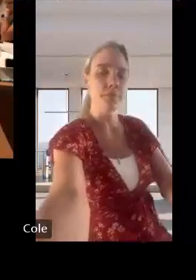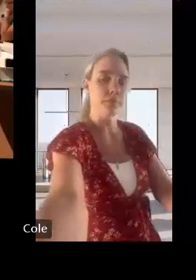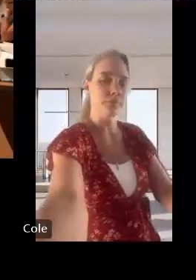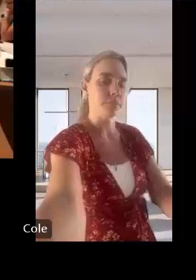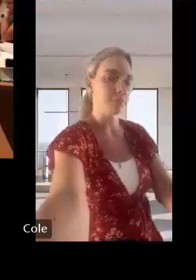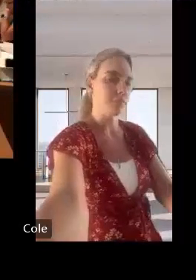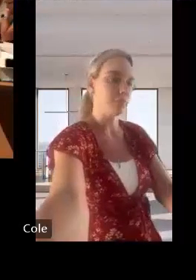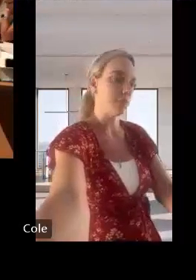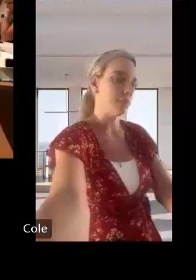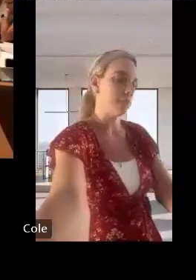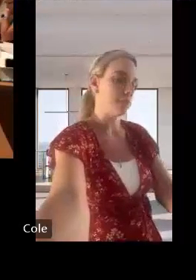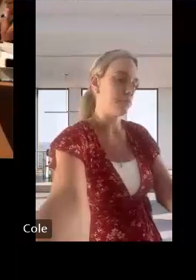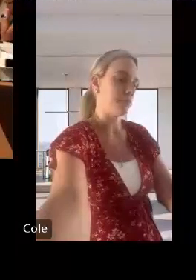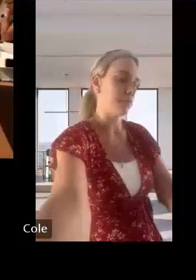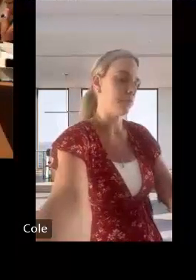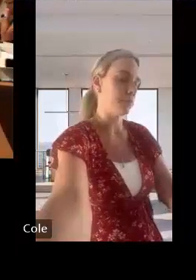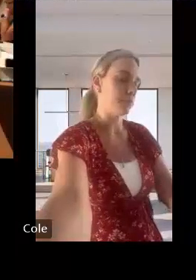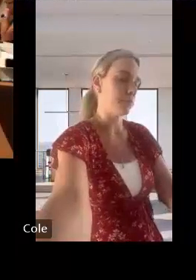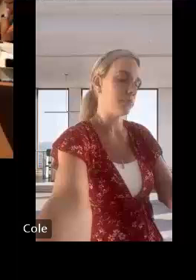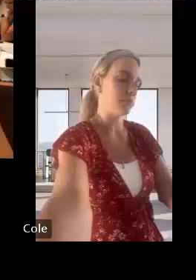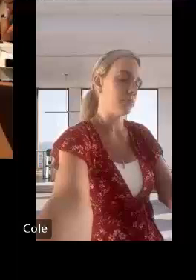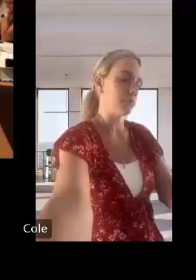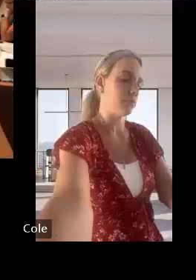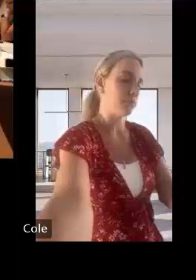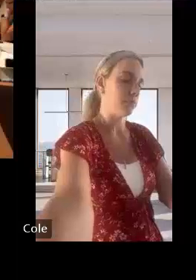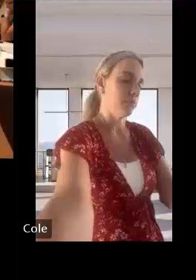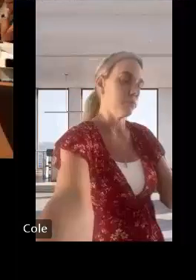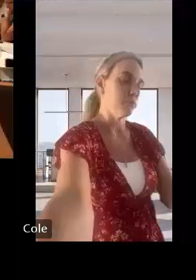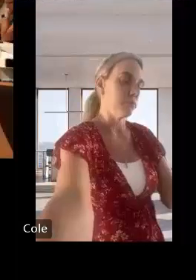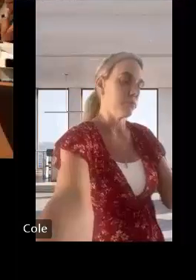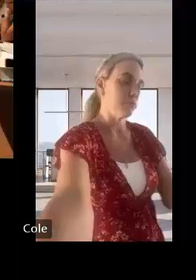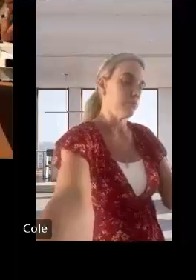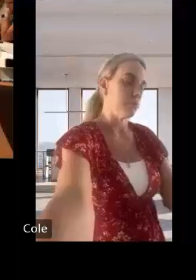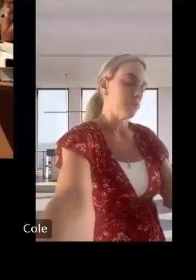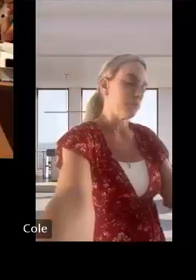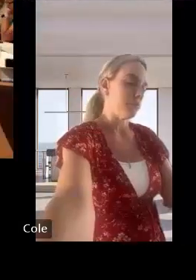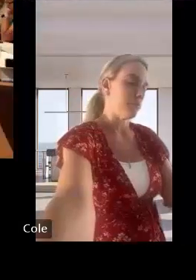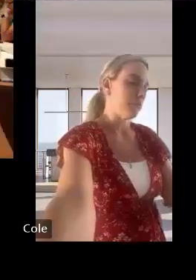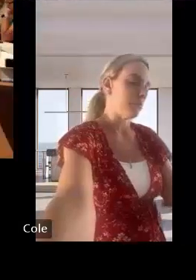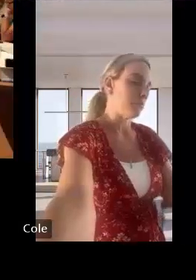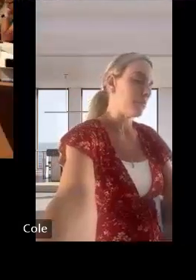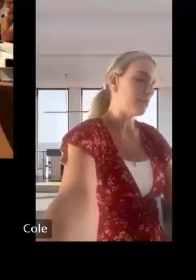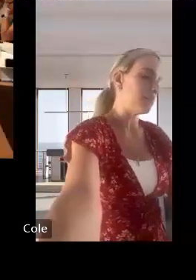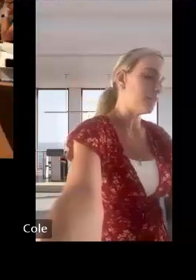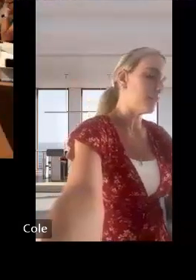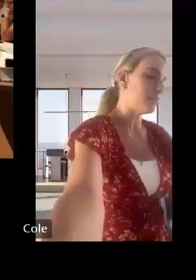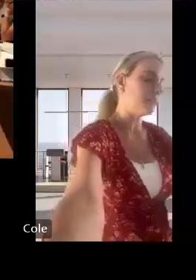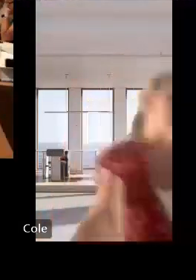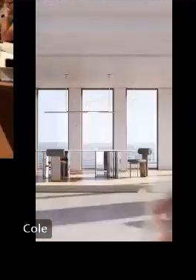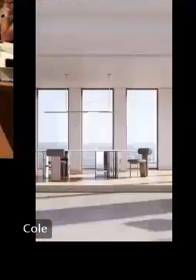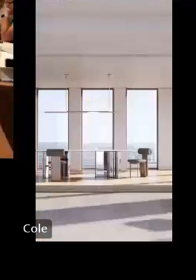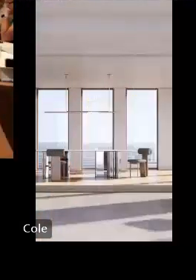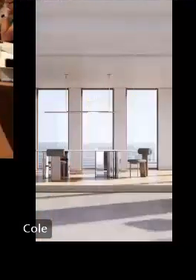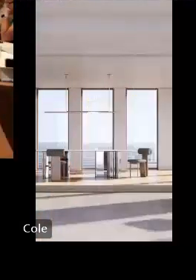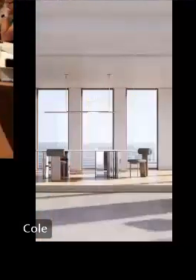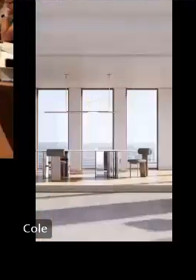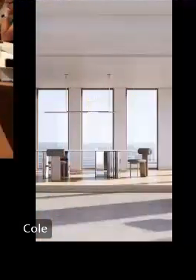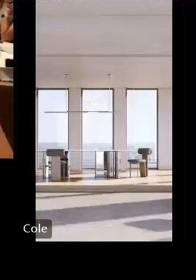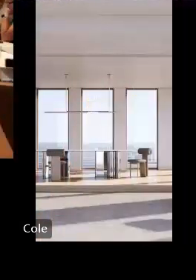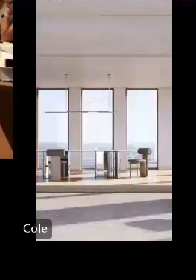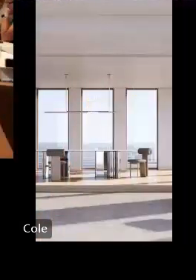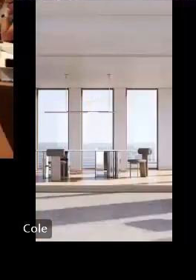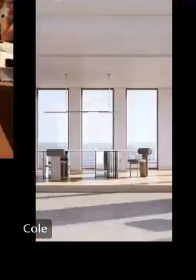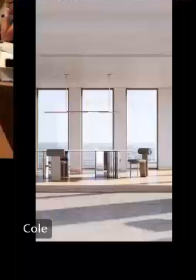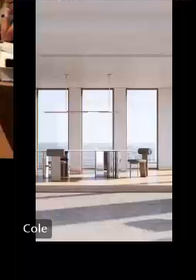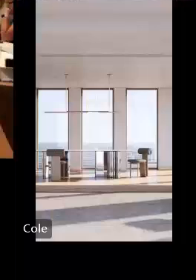students, because if we continue, we had enough, we're not taking nothing away from all Black and Indigenous